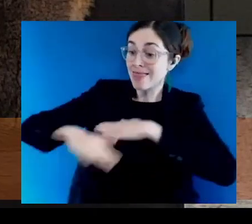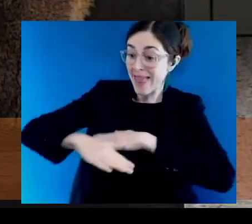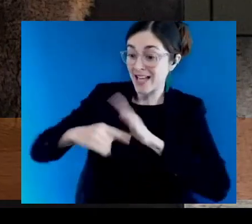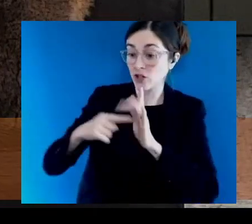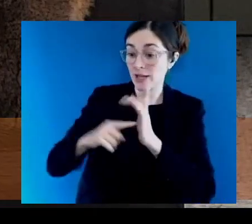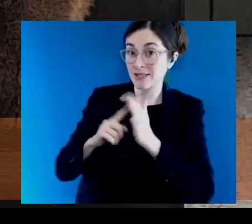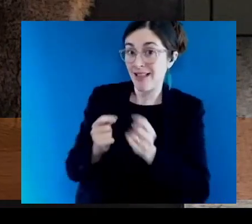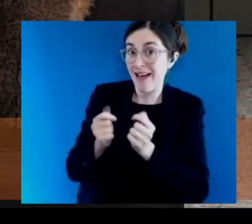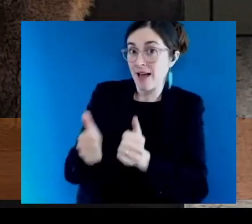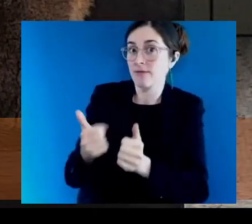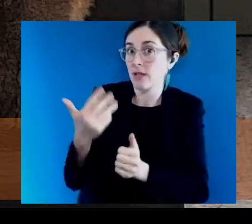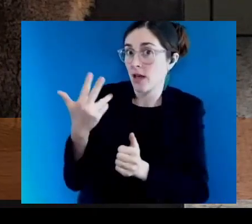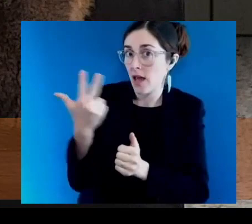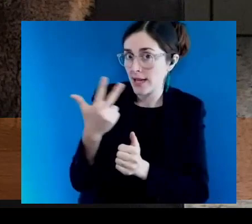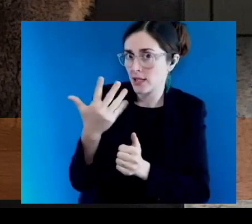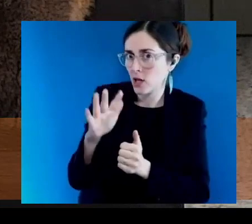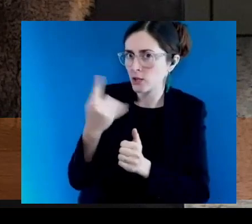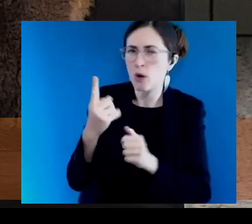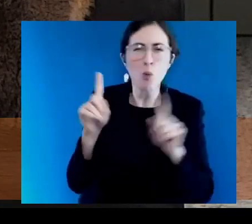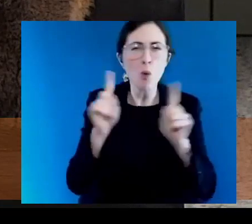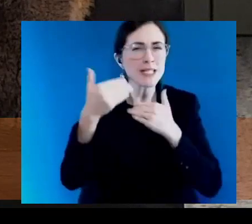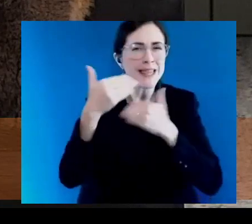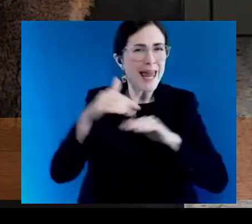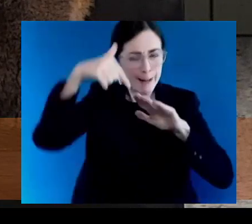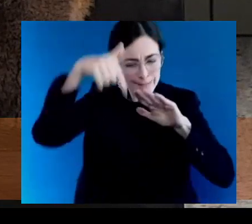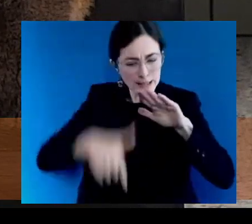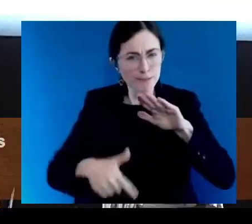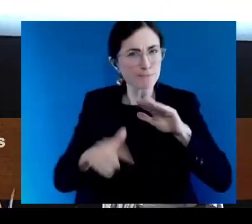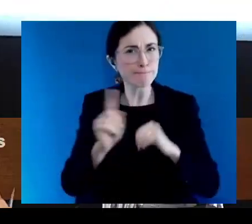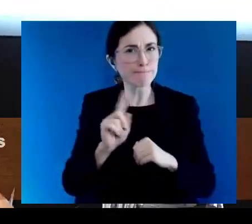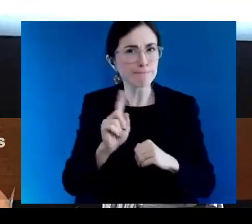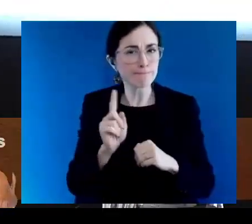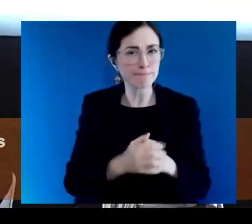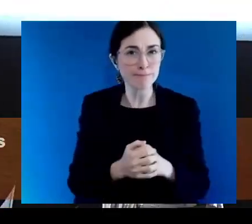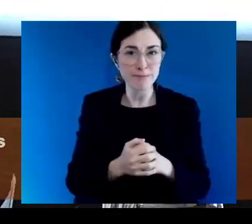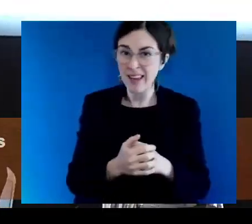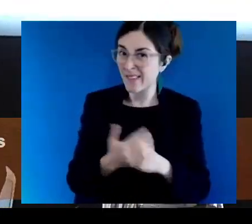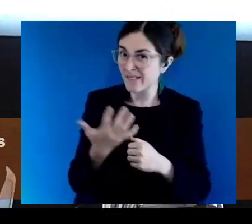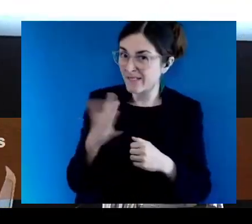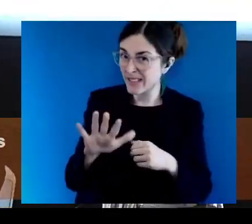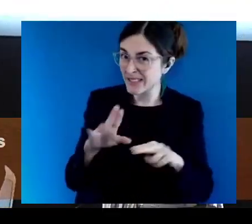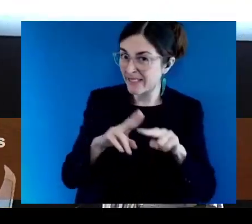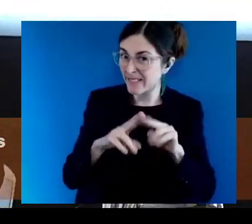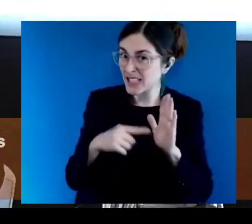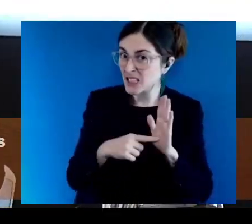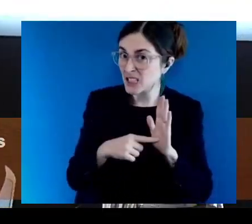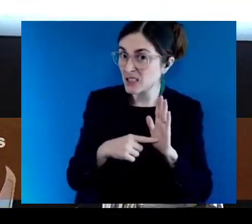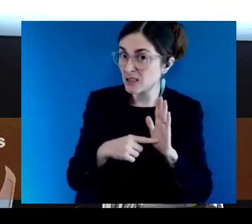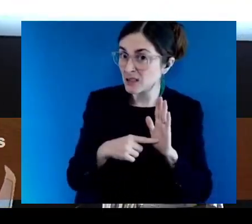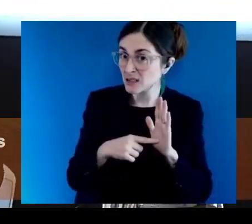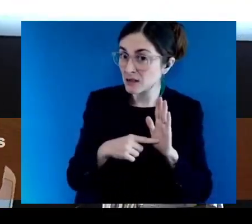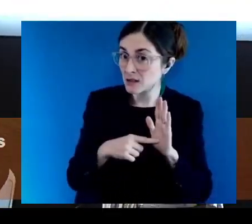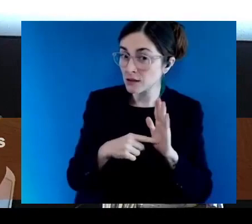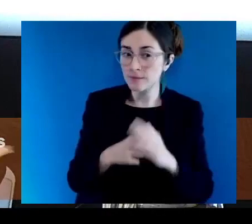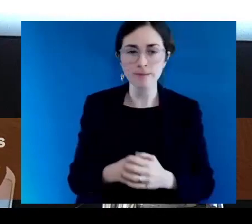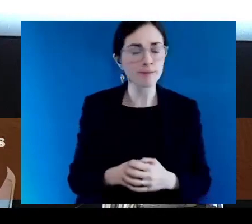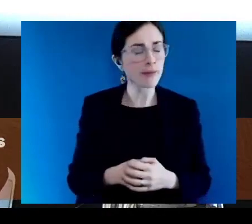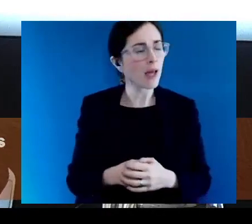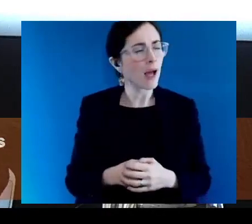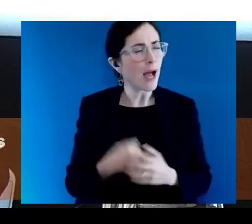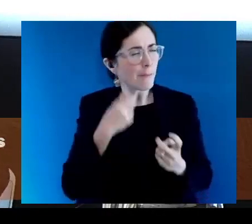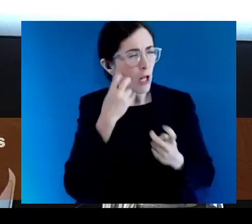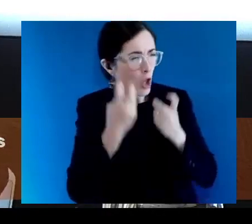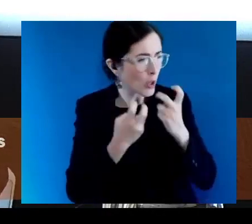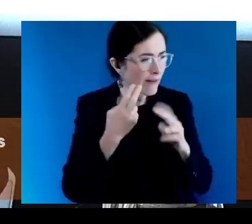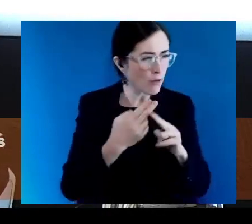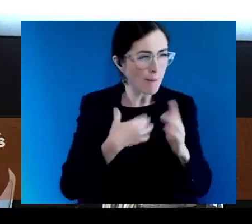are subject to what limitation? Is it 50 feet? I am looking for my